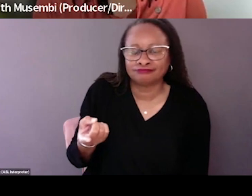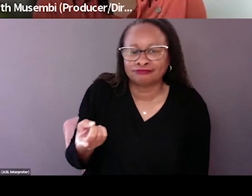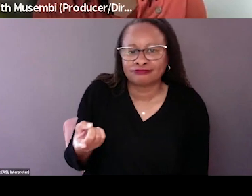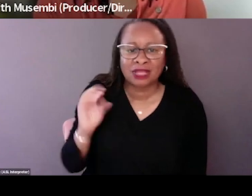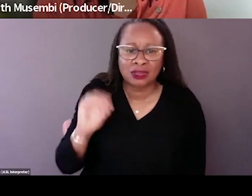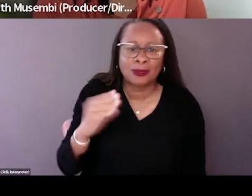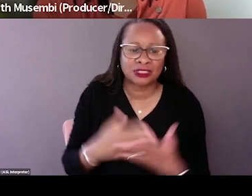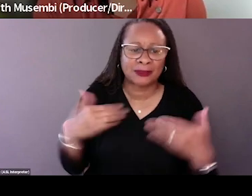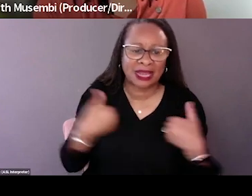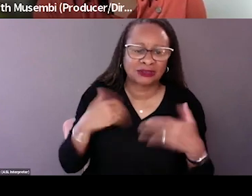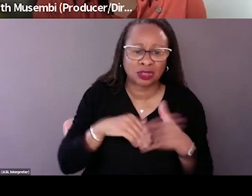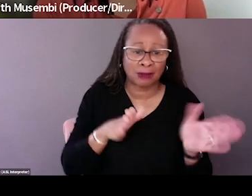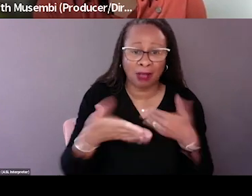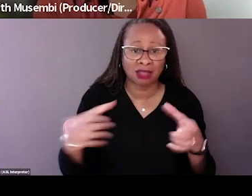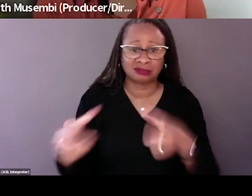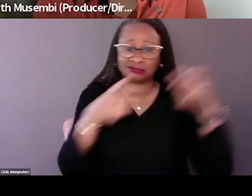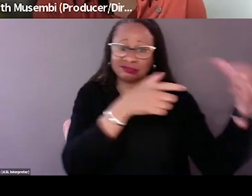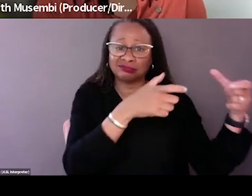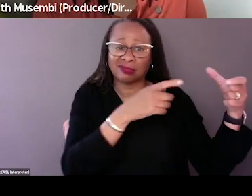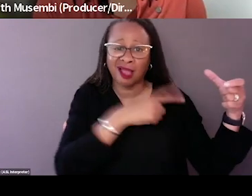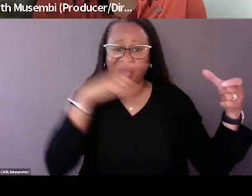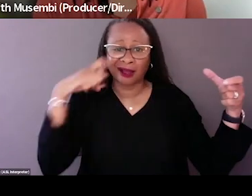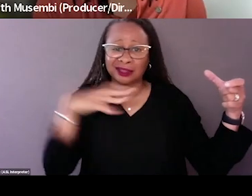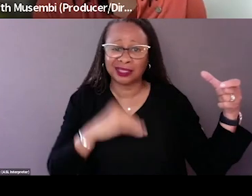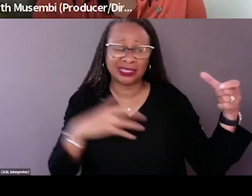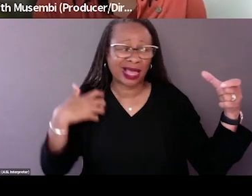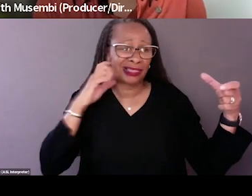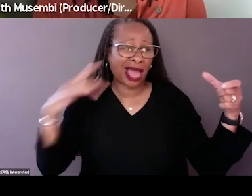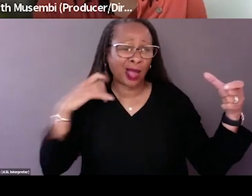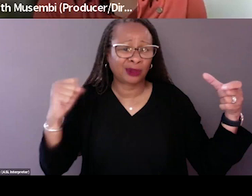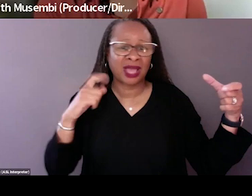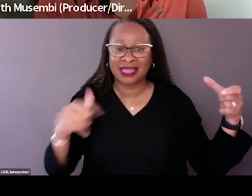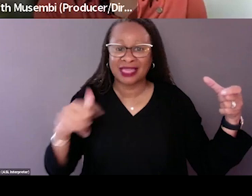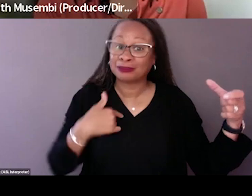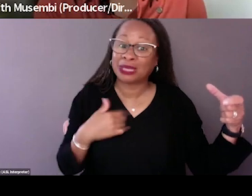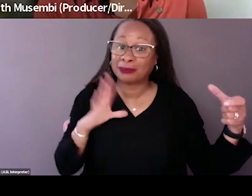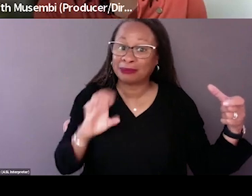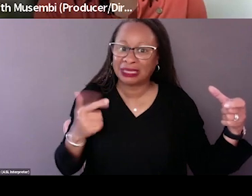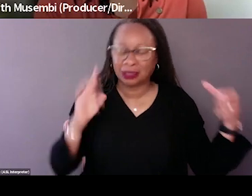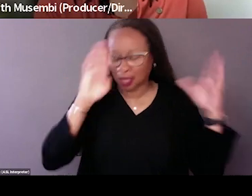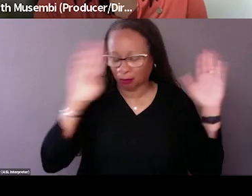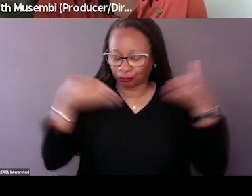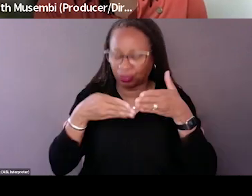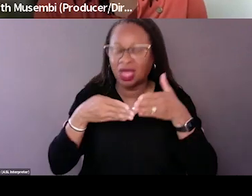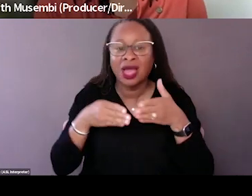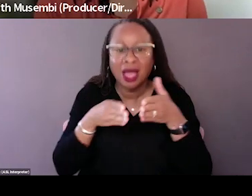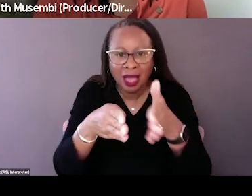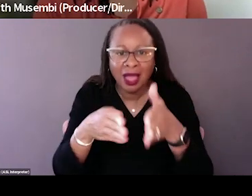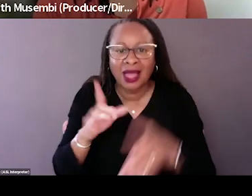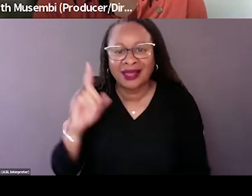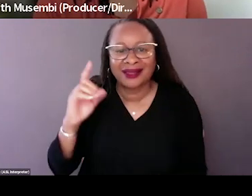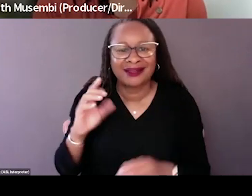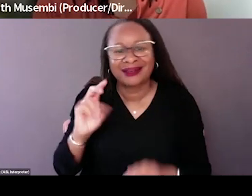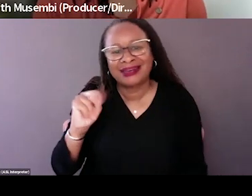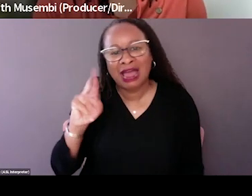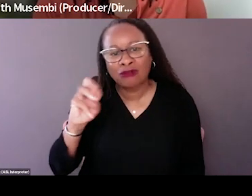into a box, and then you realize, oh, that's just me being so, you know, narrow-minded about them. And I think that's an incredible thing